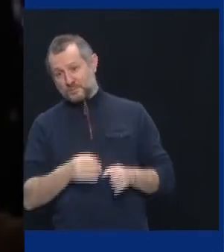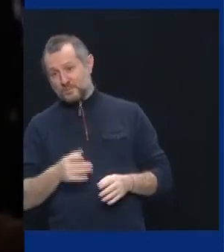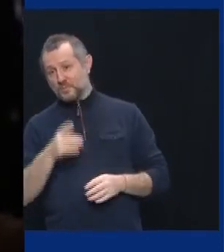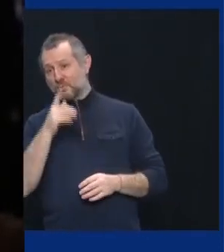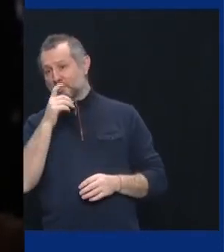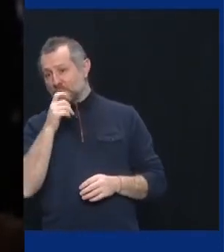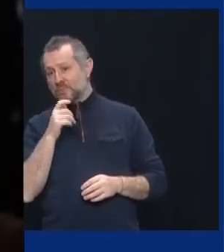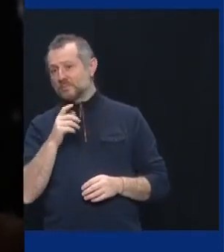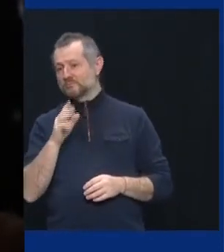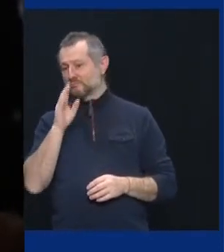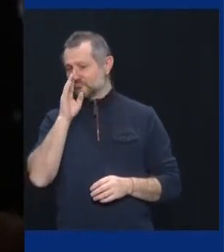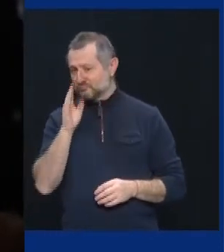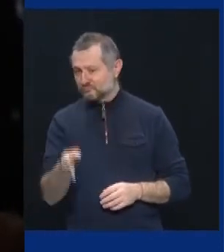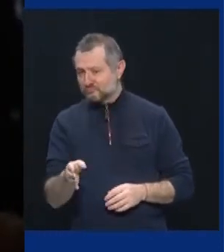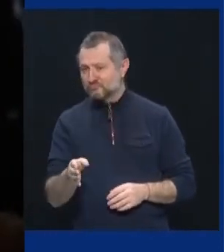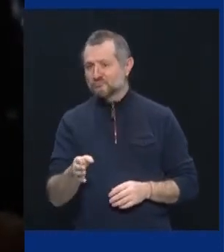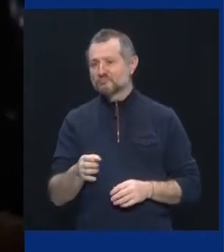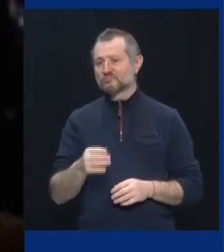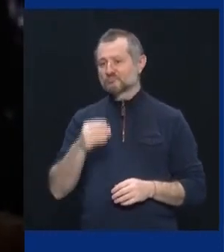about the